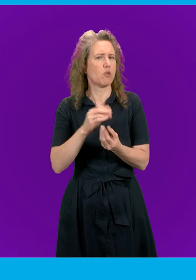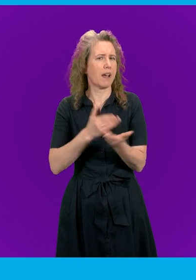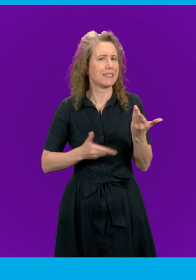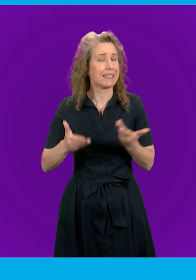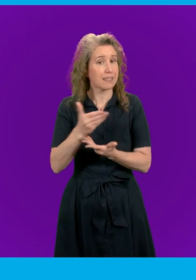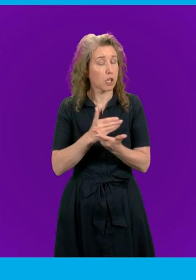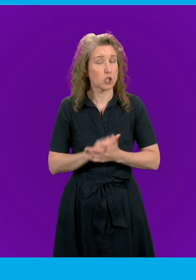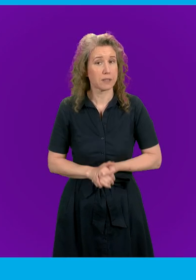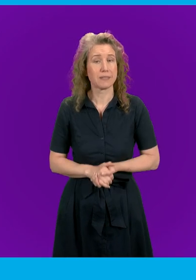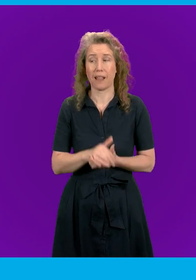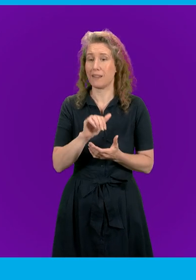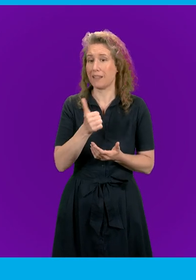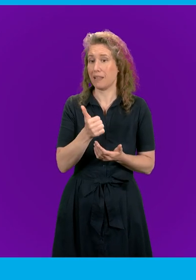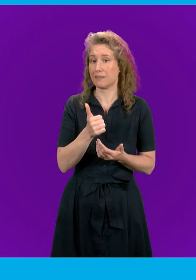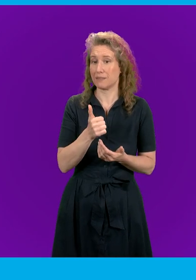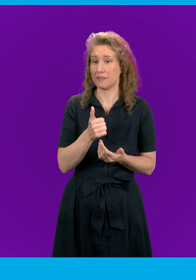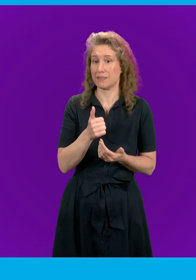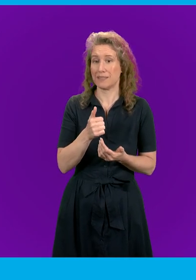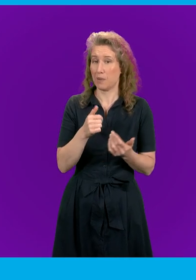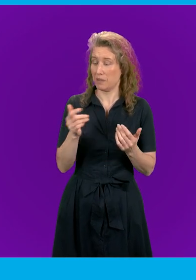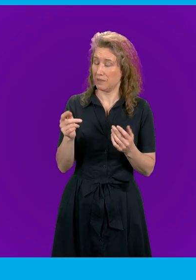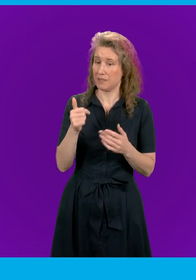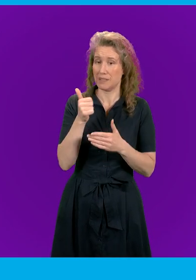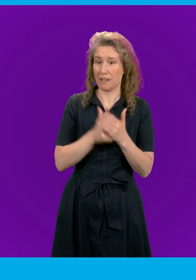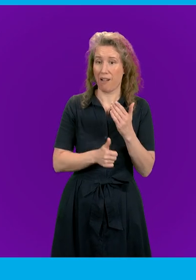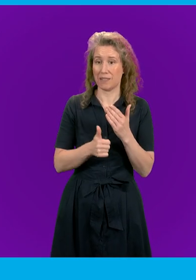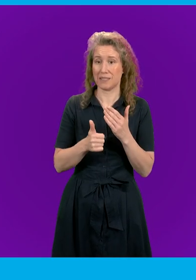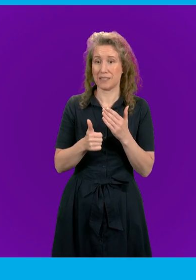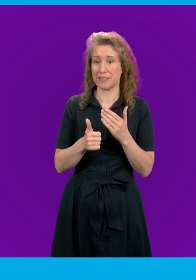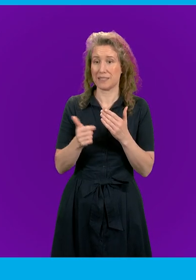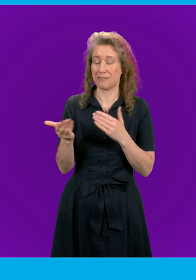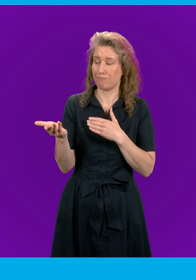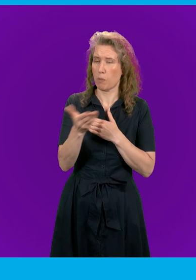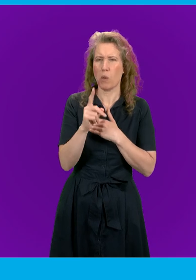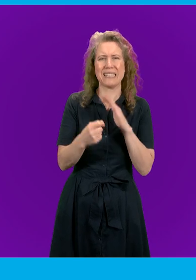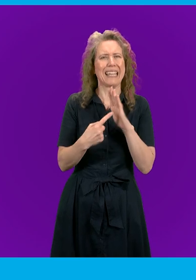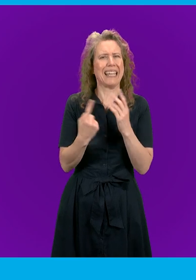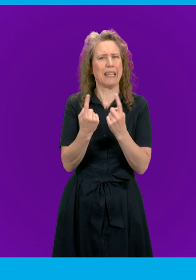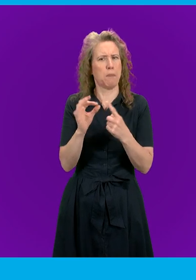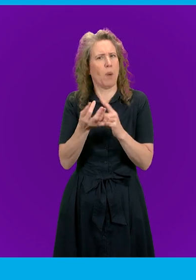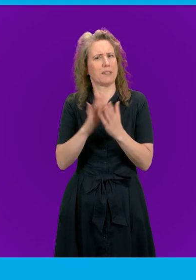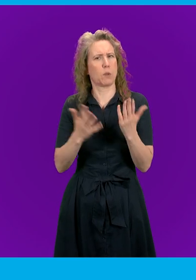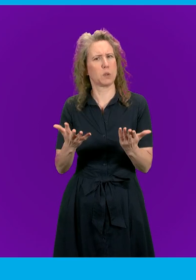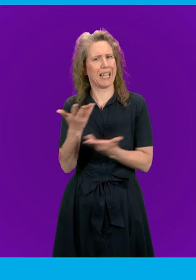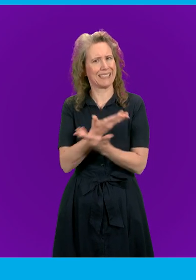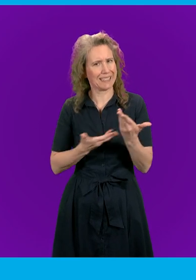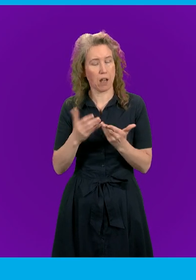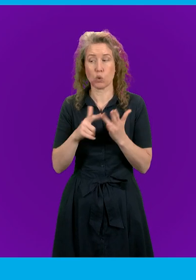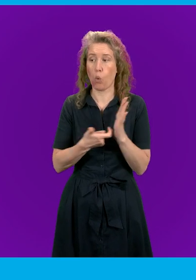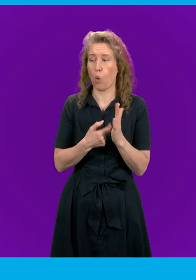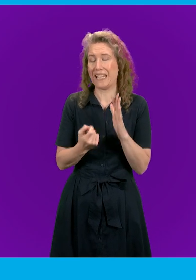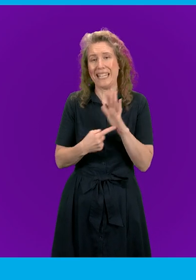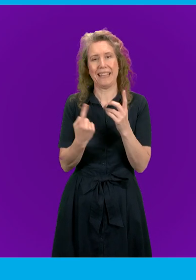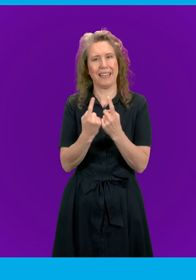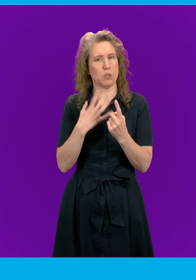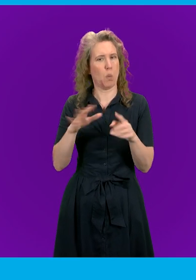discussion, and we could just maybe go back the way. Some or key takeaways from the discussion for you, or that you would like the audience to take